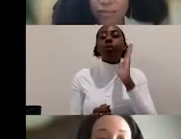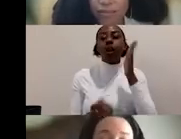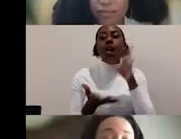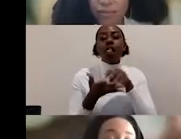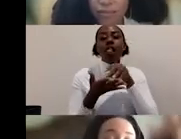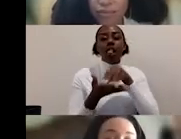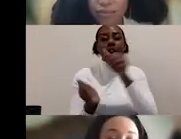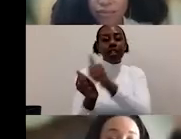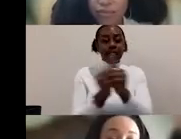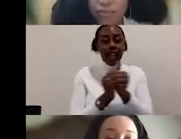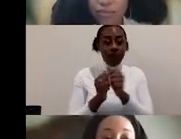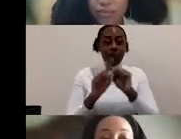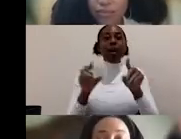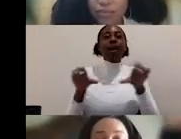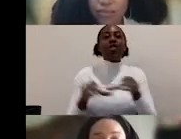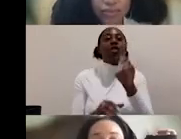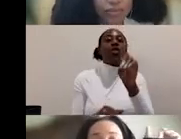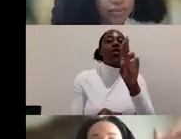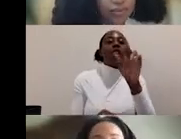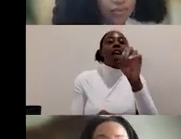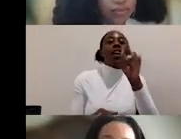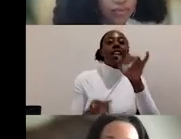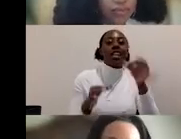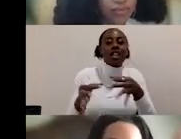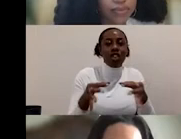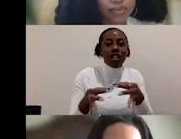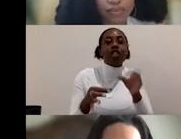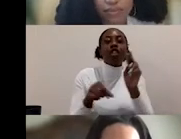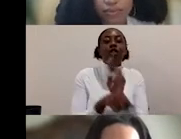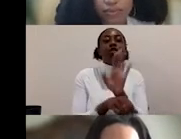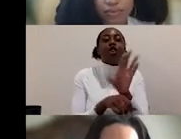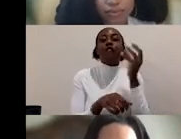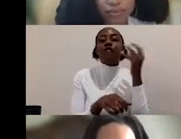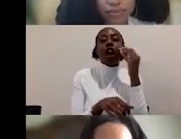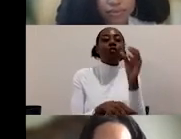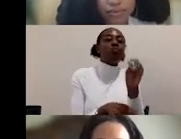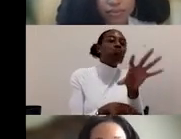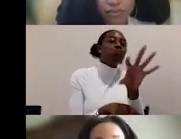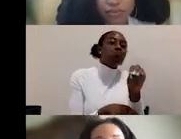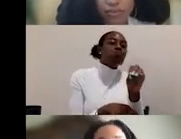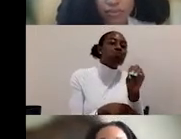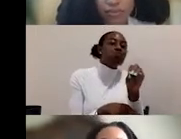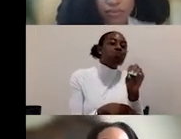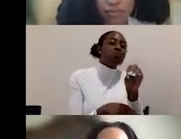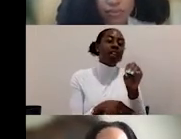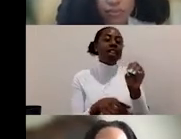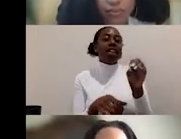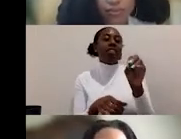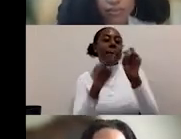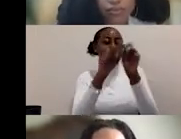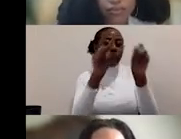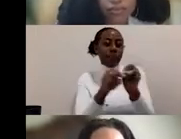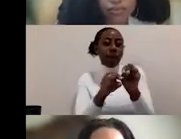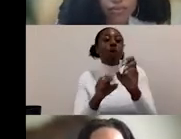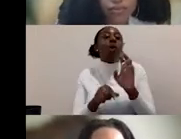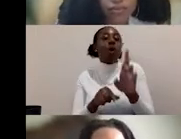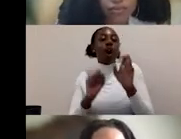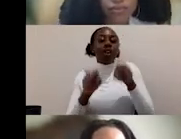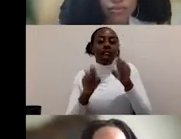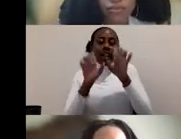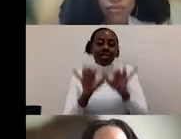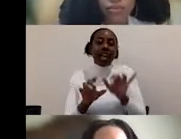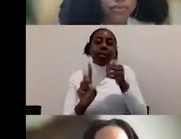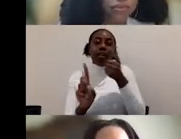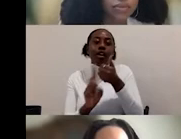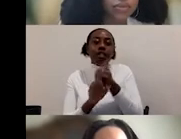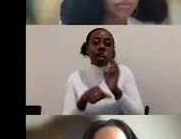instructions at the beginning. So use your camera phone and just like hover it over that square box at the top left, or you can type it in manually using that